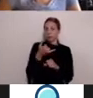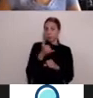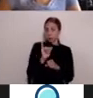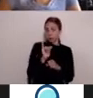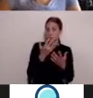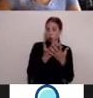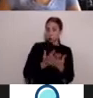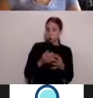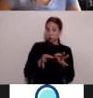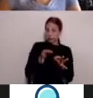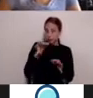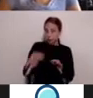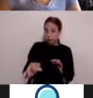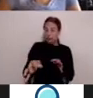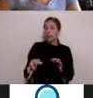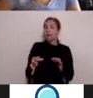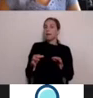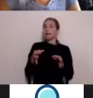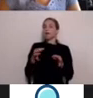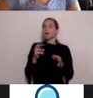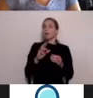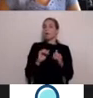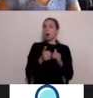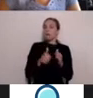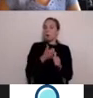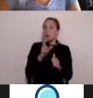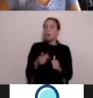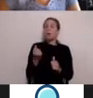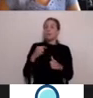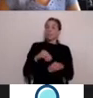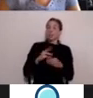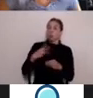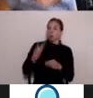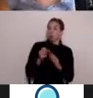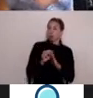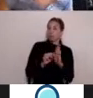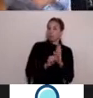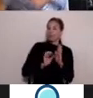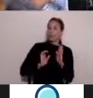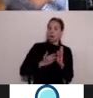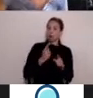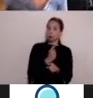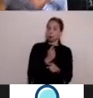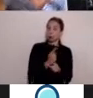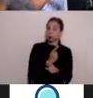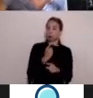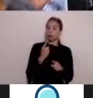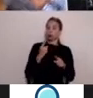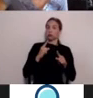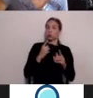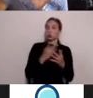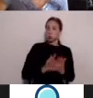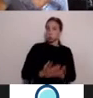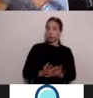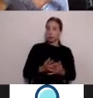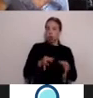for example, our second screening, which is done at 2 weeks, isn't always being done as a result of COVID. Overall, is NBS continuing to happen as it should be?